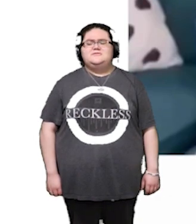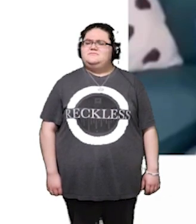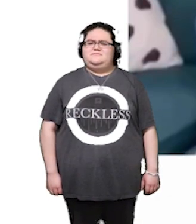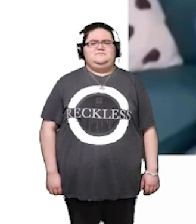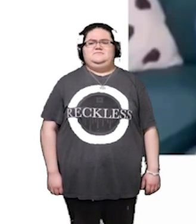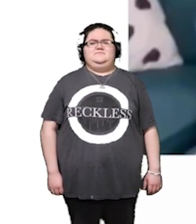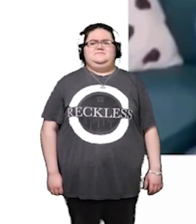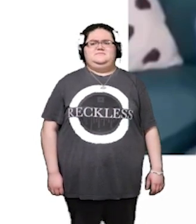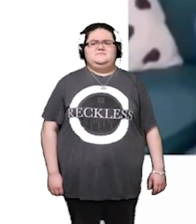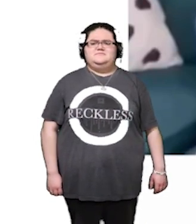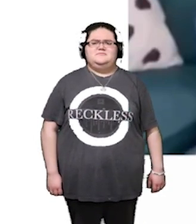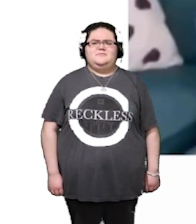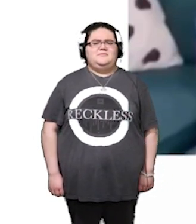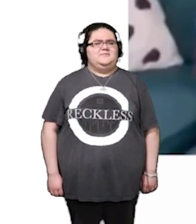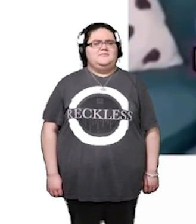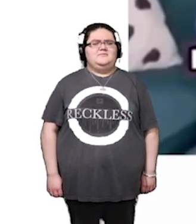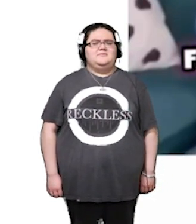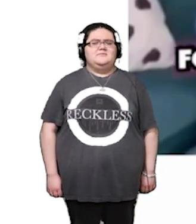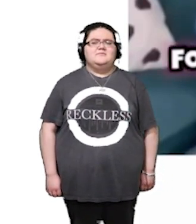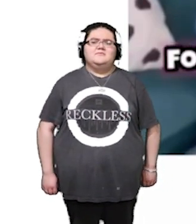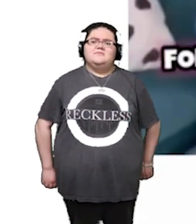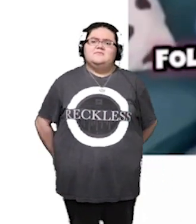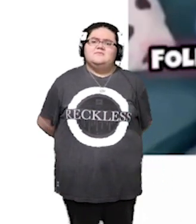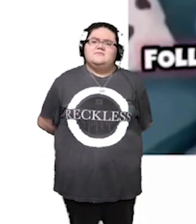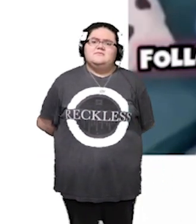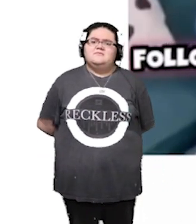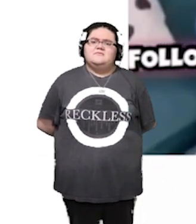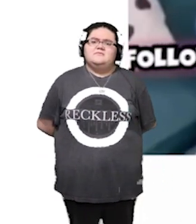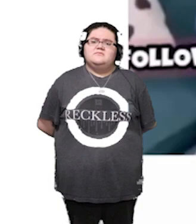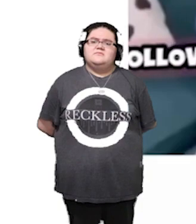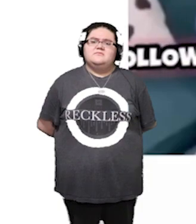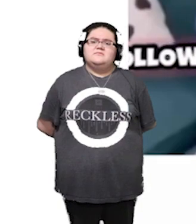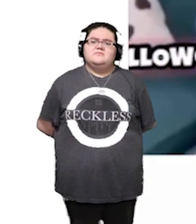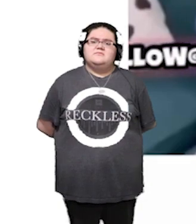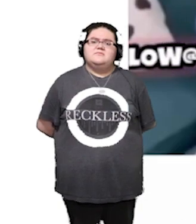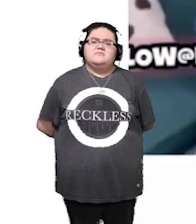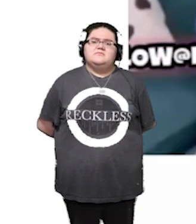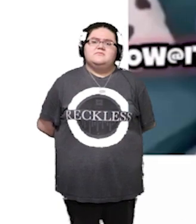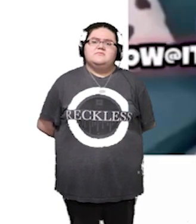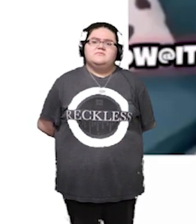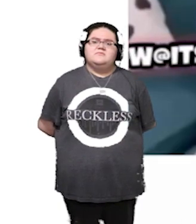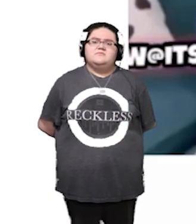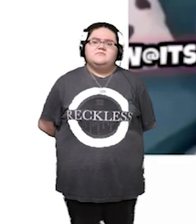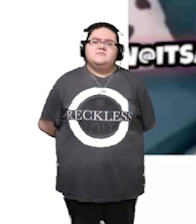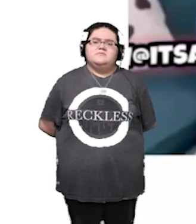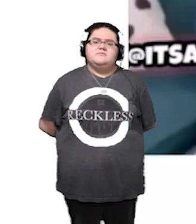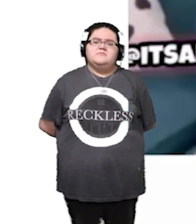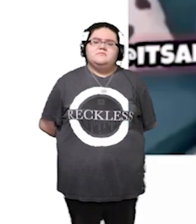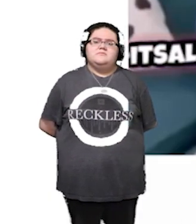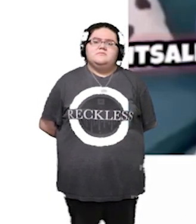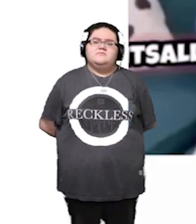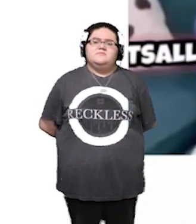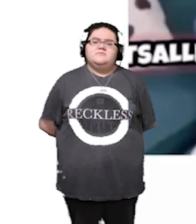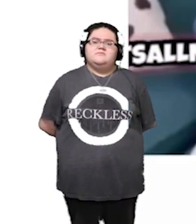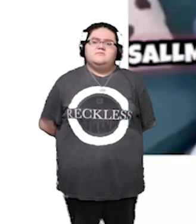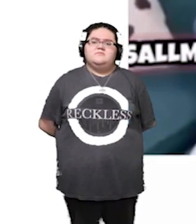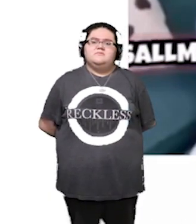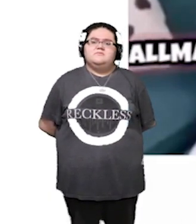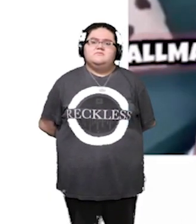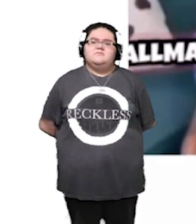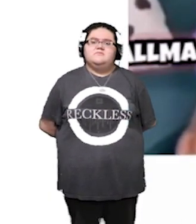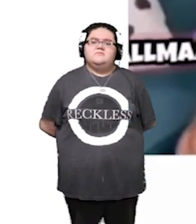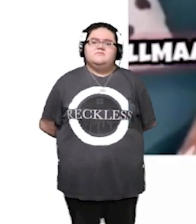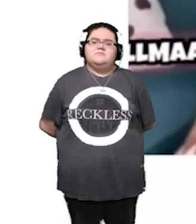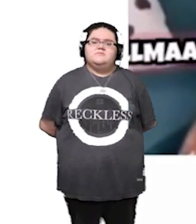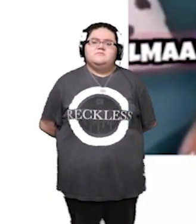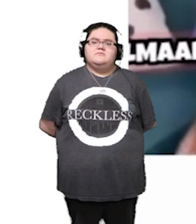was bad, and I'm not proud of it. And I want to publicly apologize for my choices and my decisions.